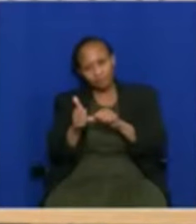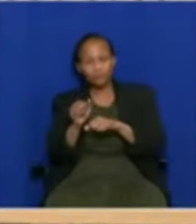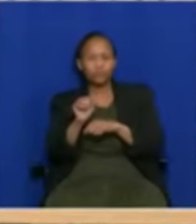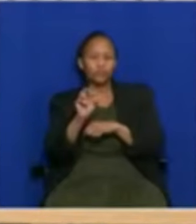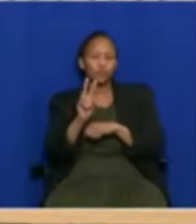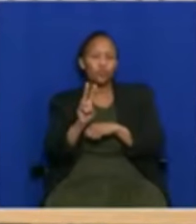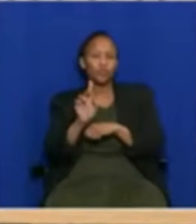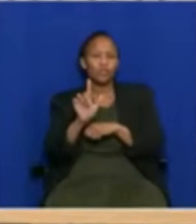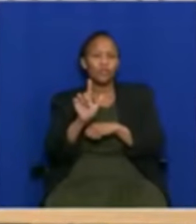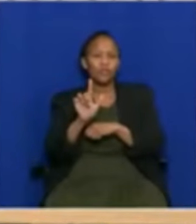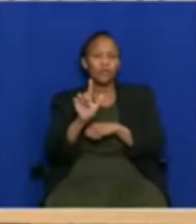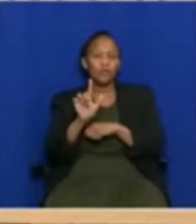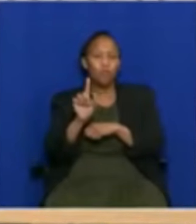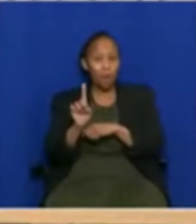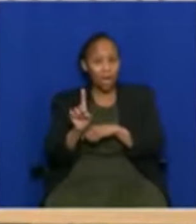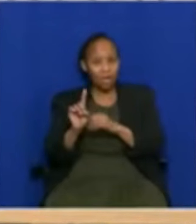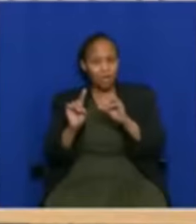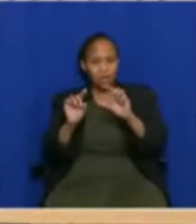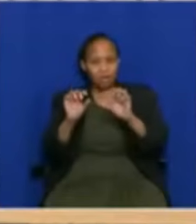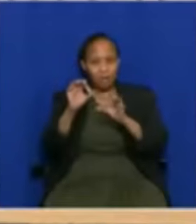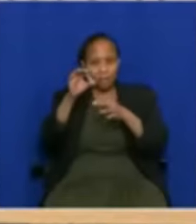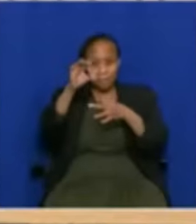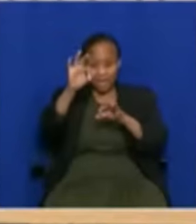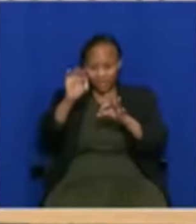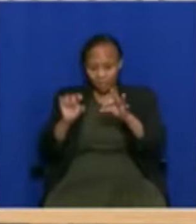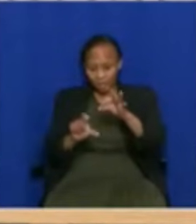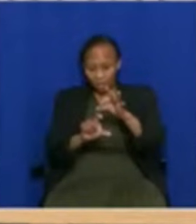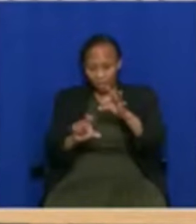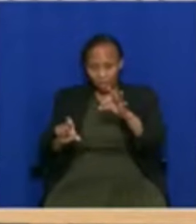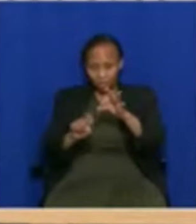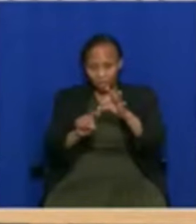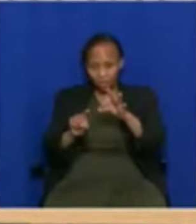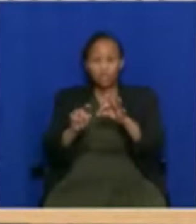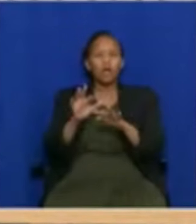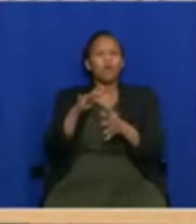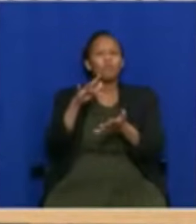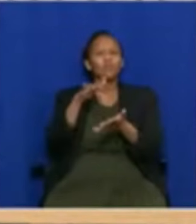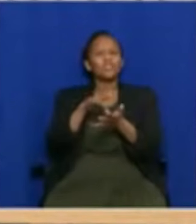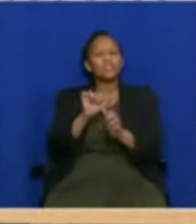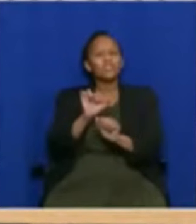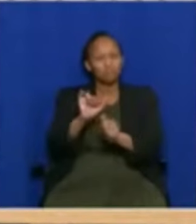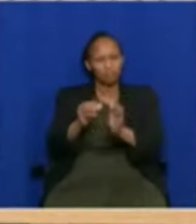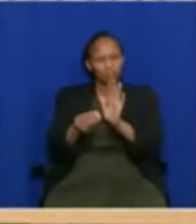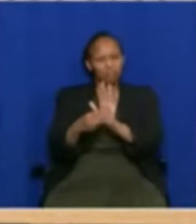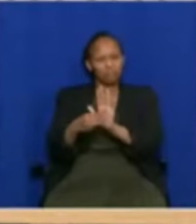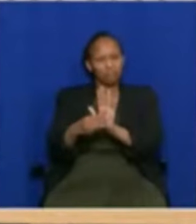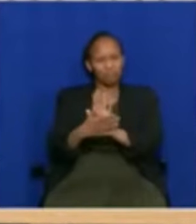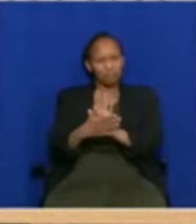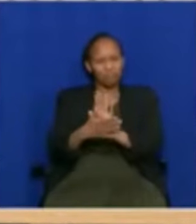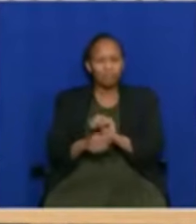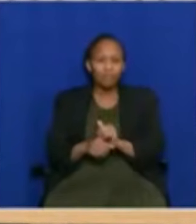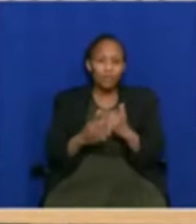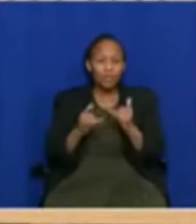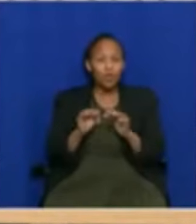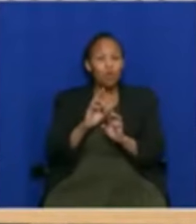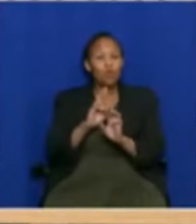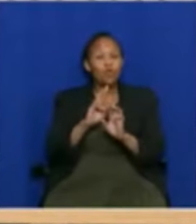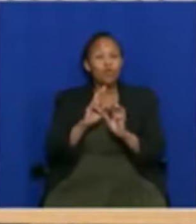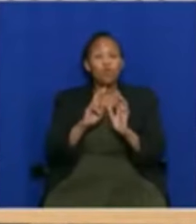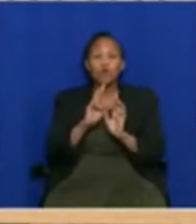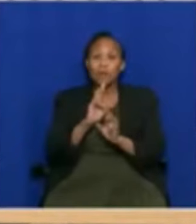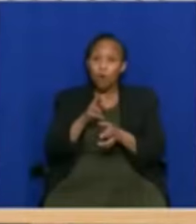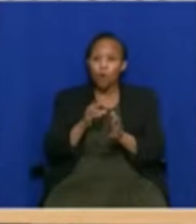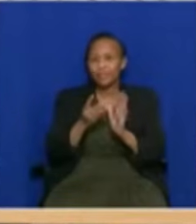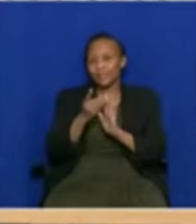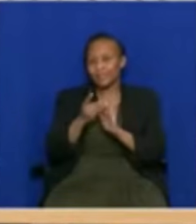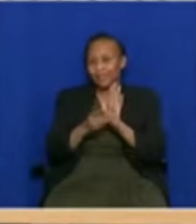bottom, it gives his designation. This report you'll see is dated the 30th of July